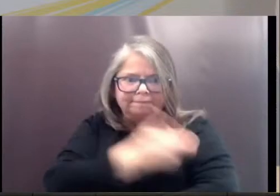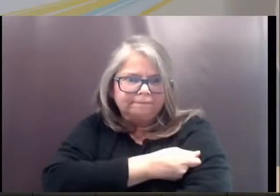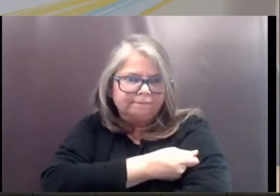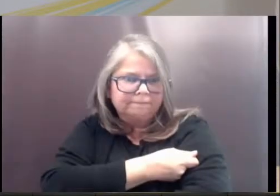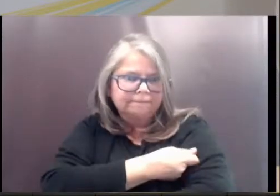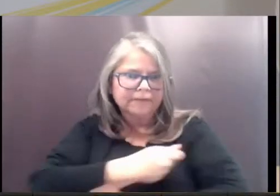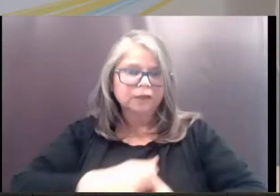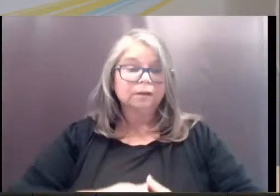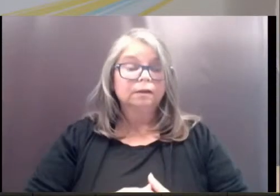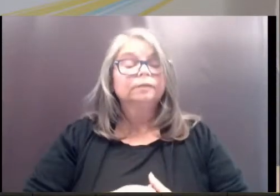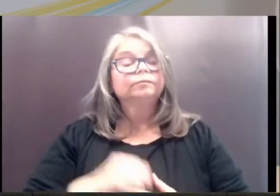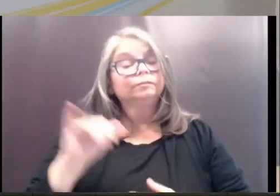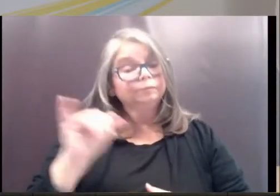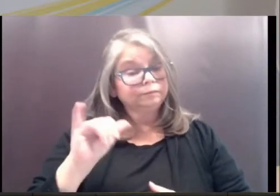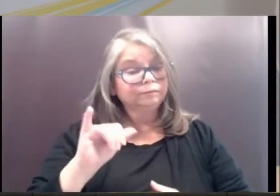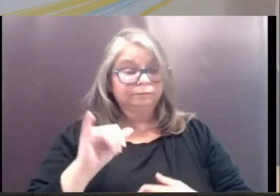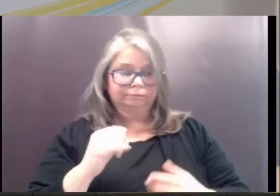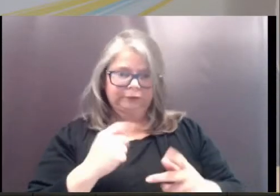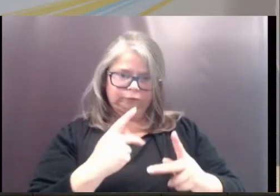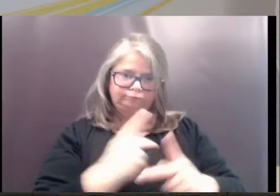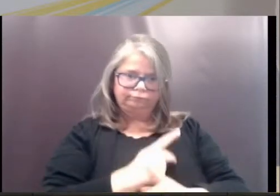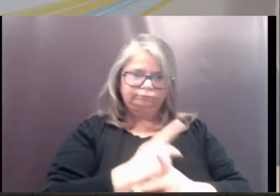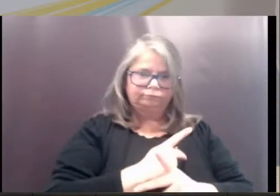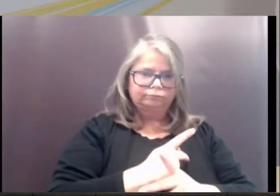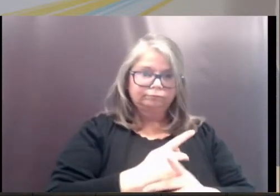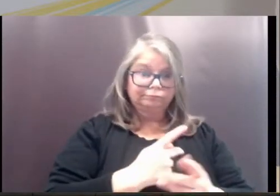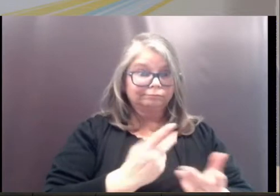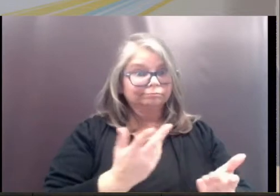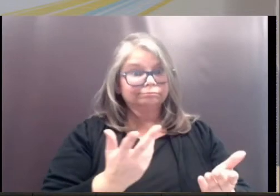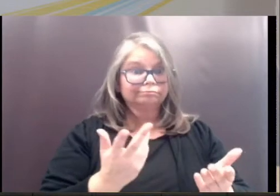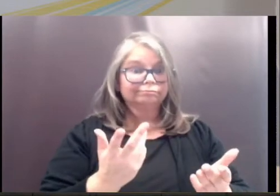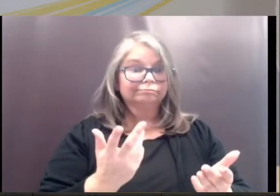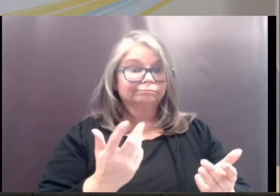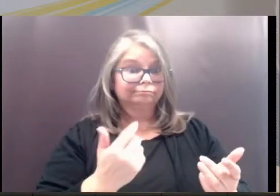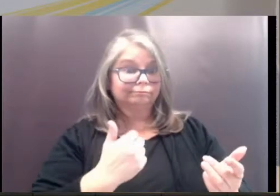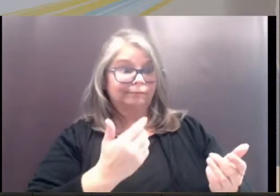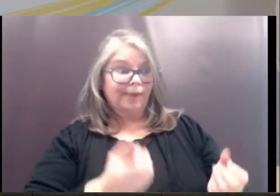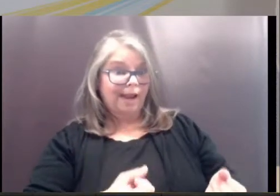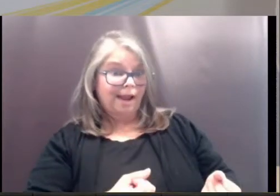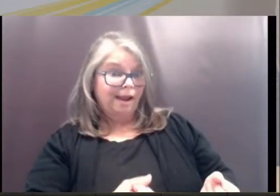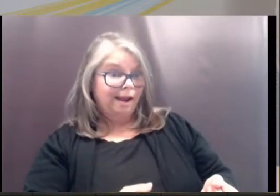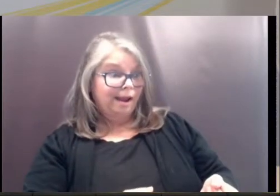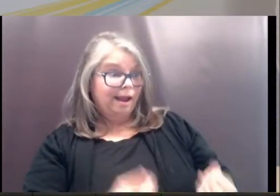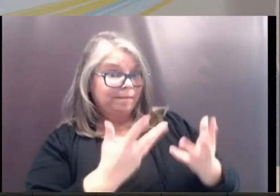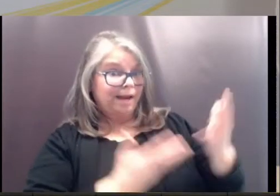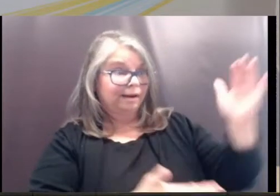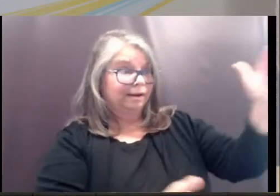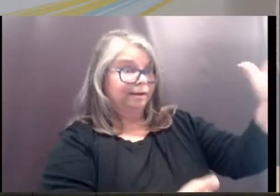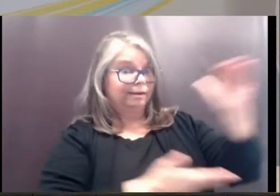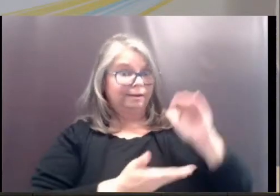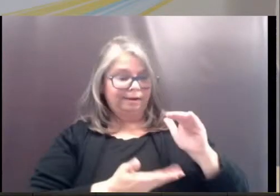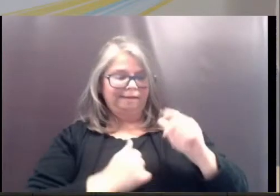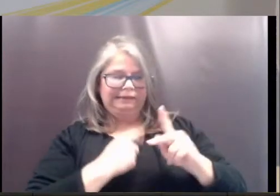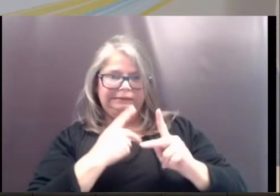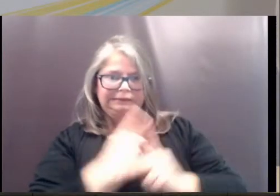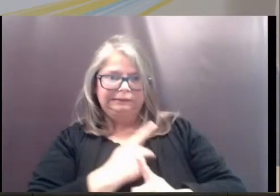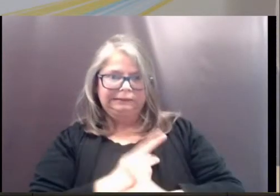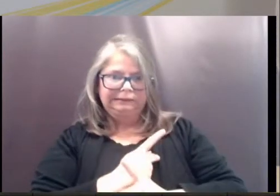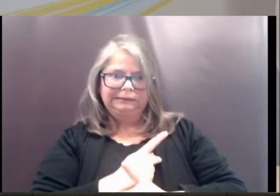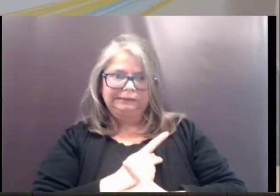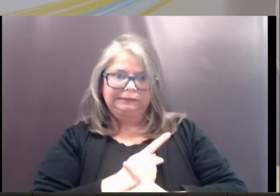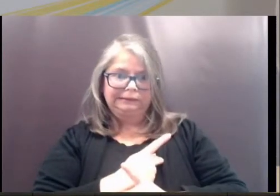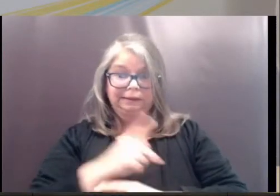work together because we have to adjust based on the vaccine numbers that we have coming in. And long-term care, we hope we will